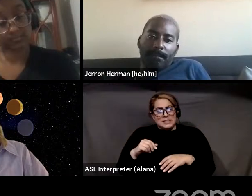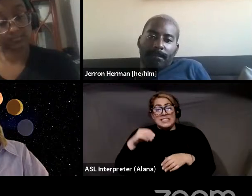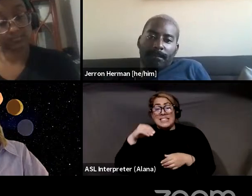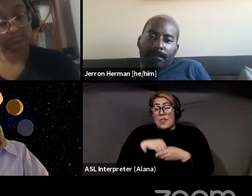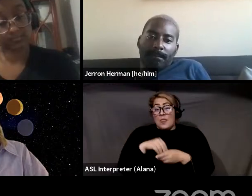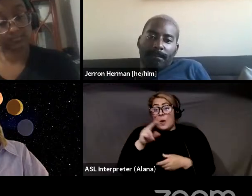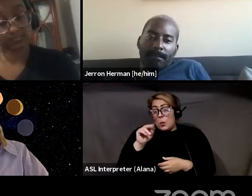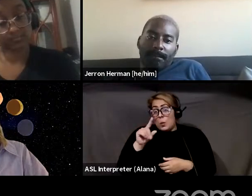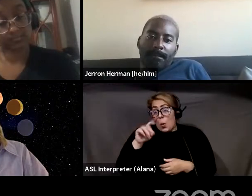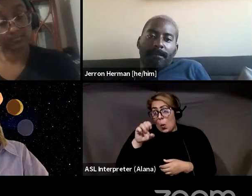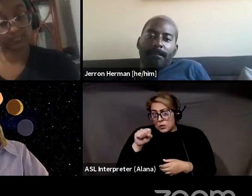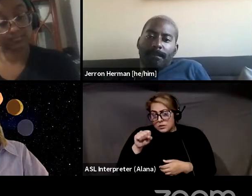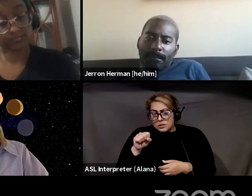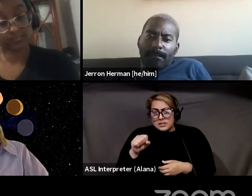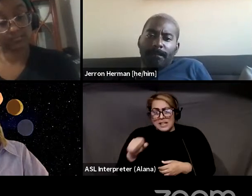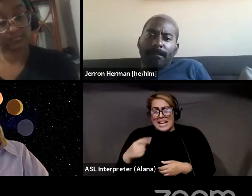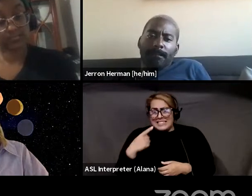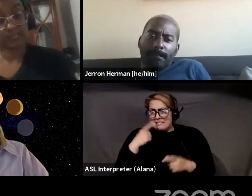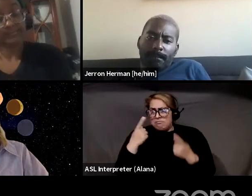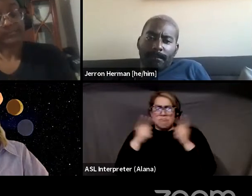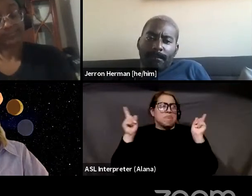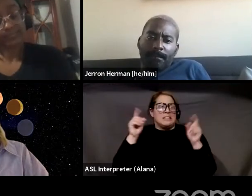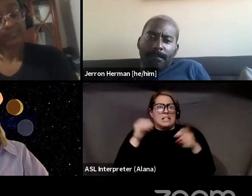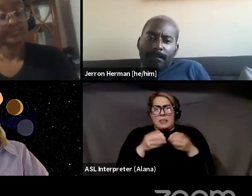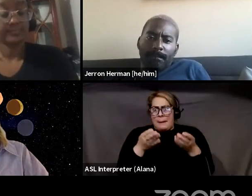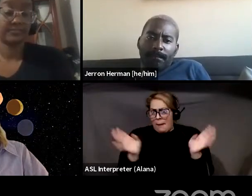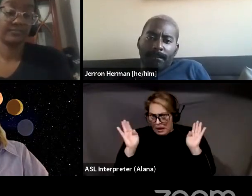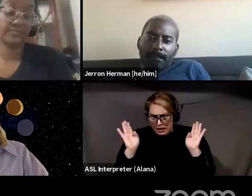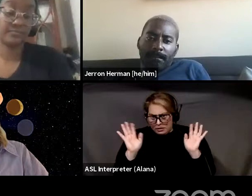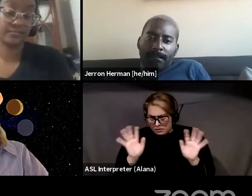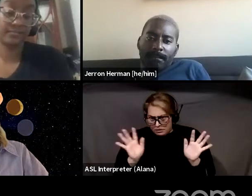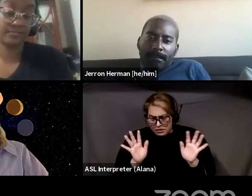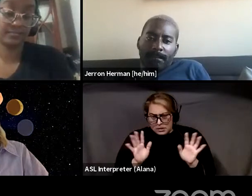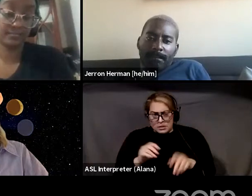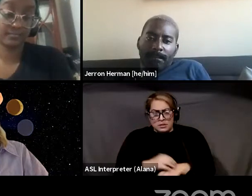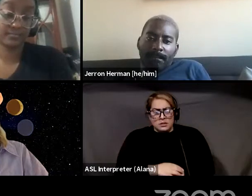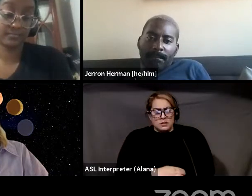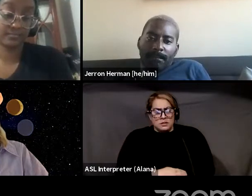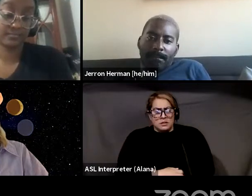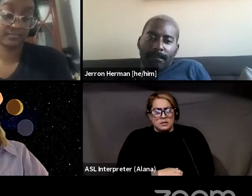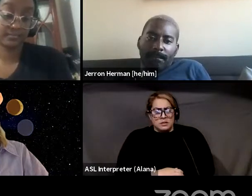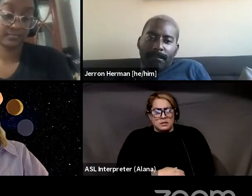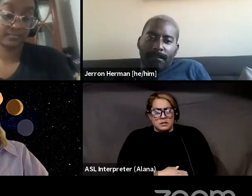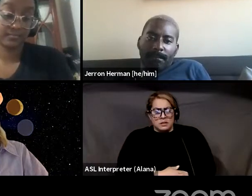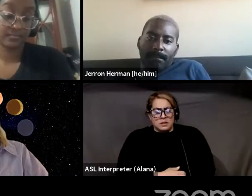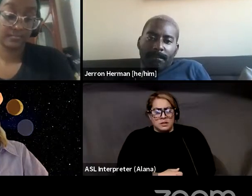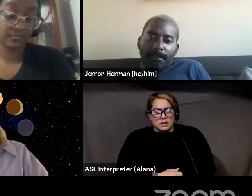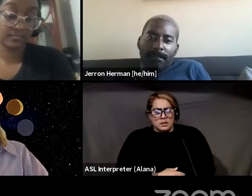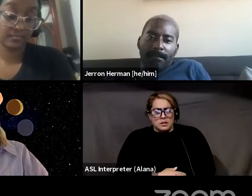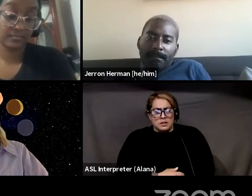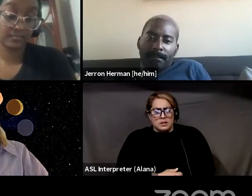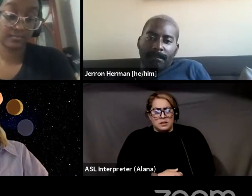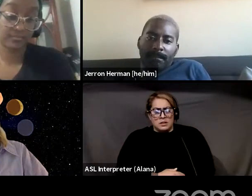notes or the public discourse about the piece. I don't know how much of that